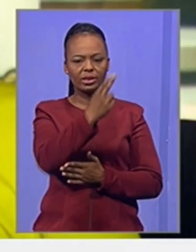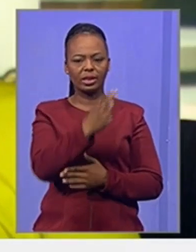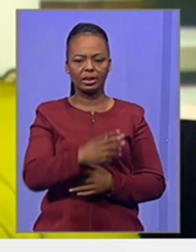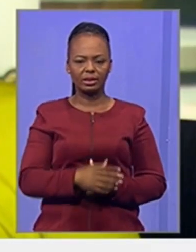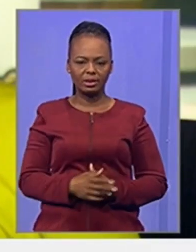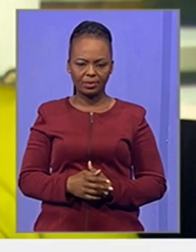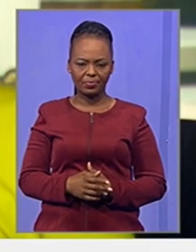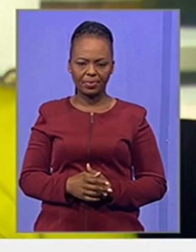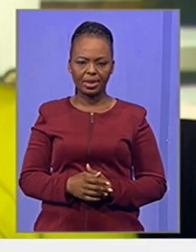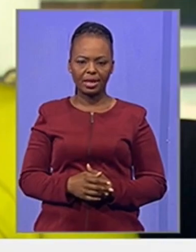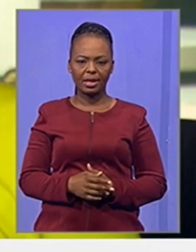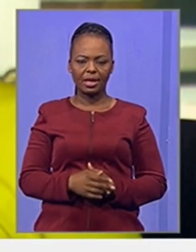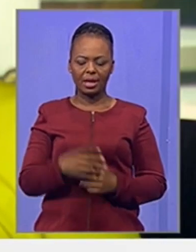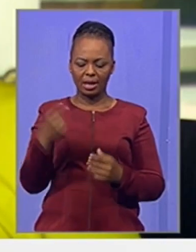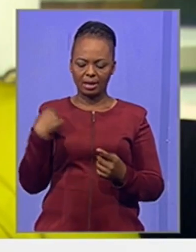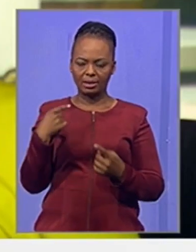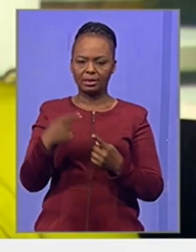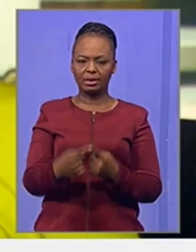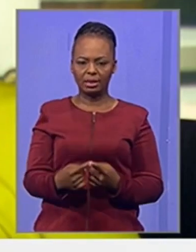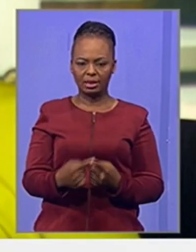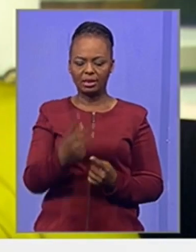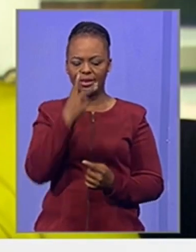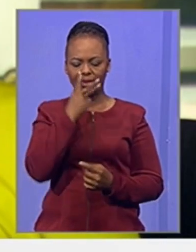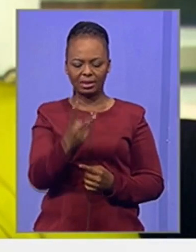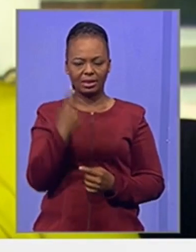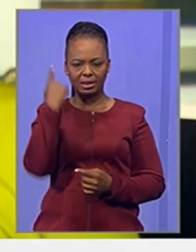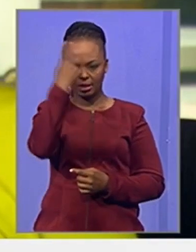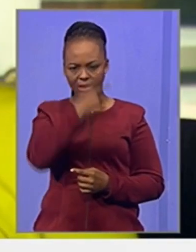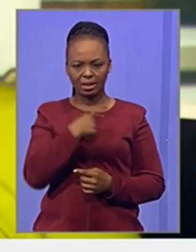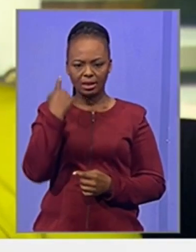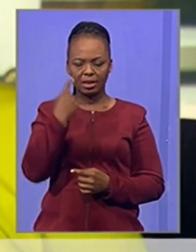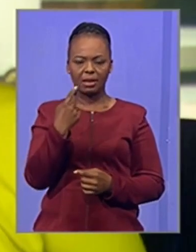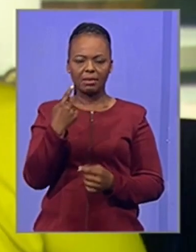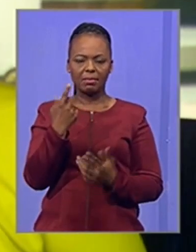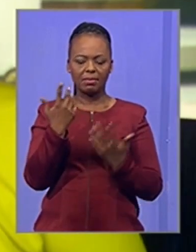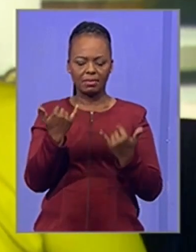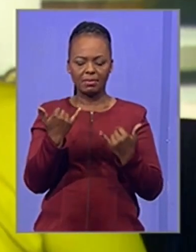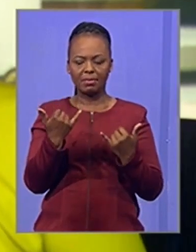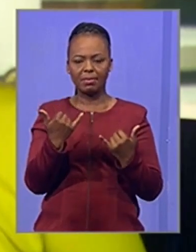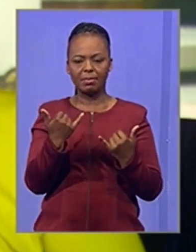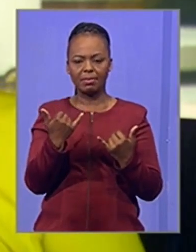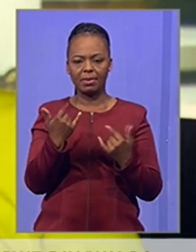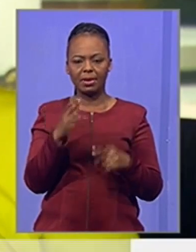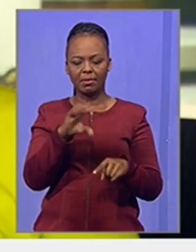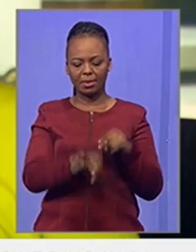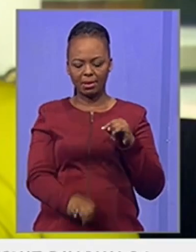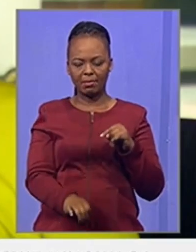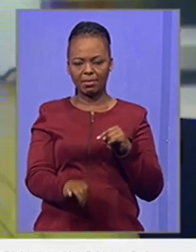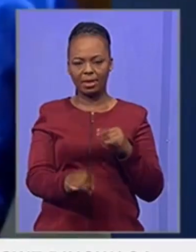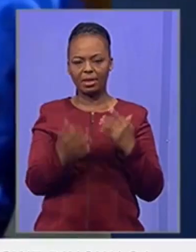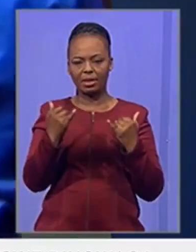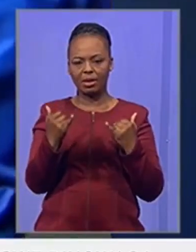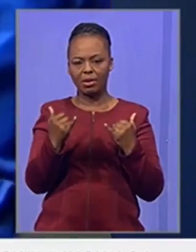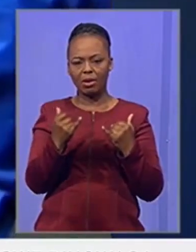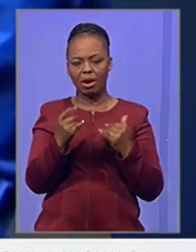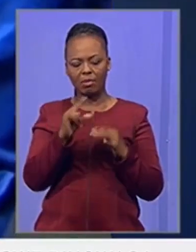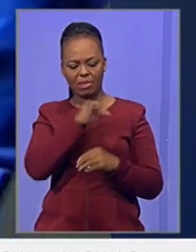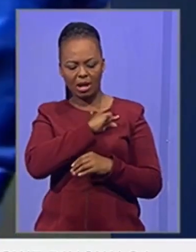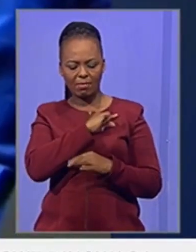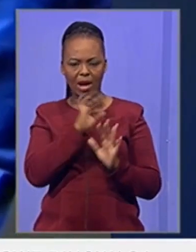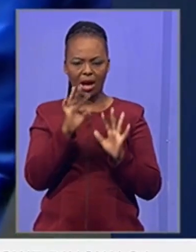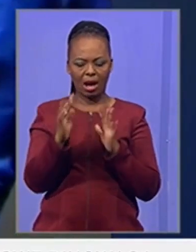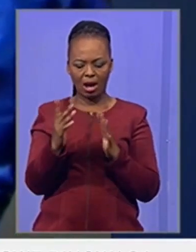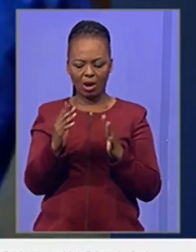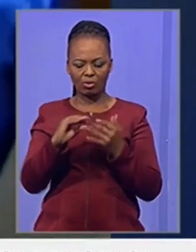and until we actually got a hold of the charges that he was facing. Mongwe wa